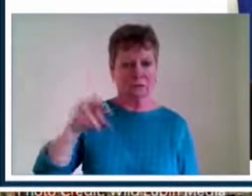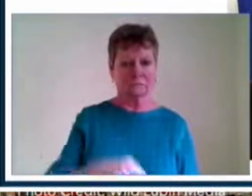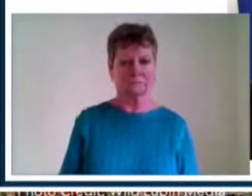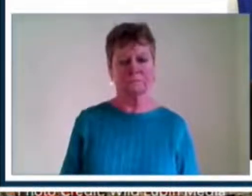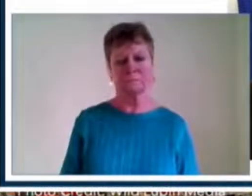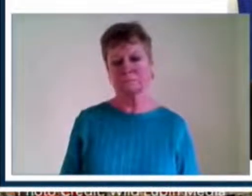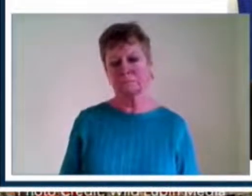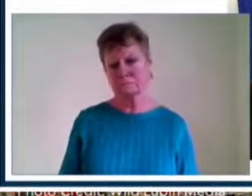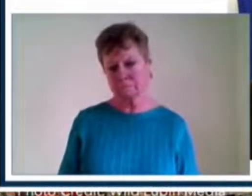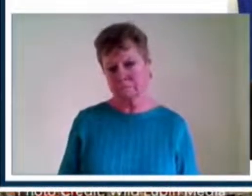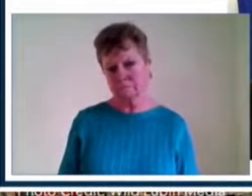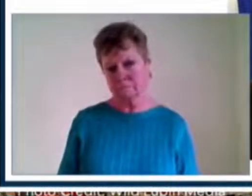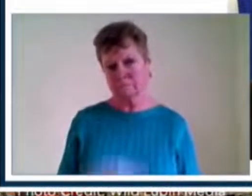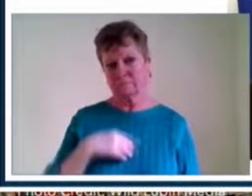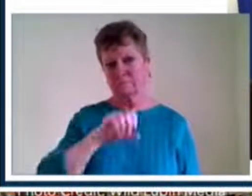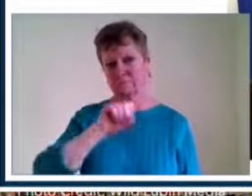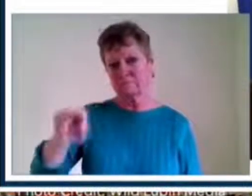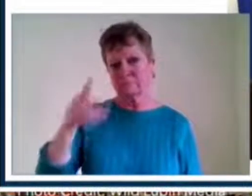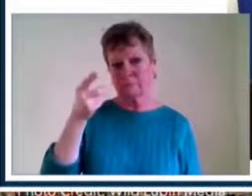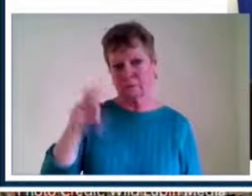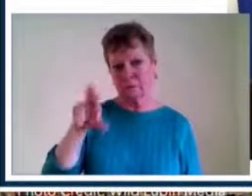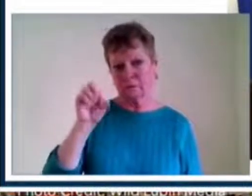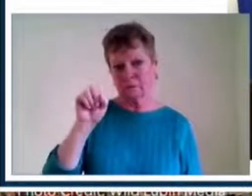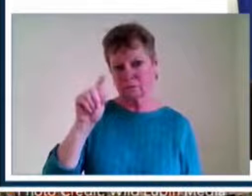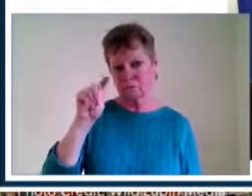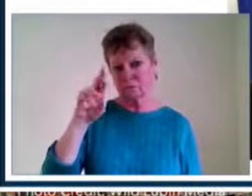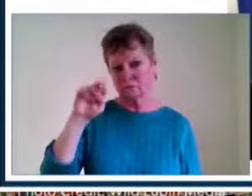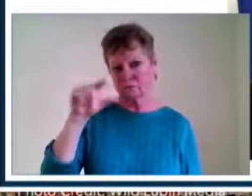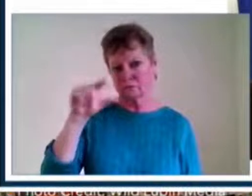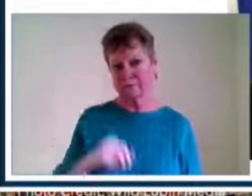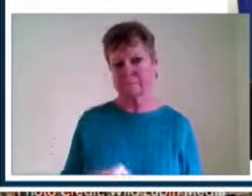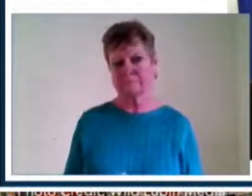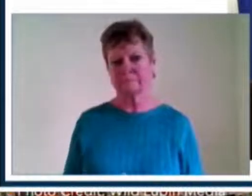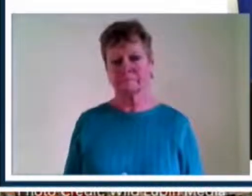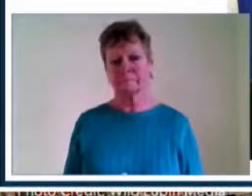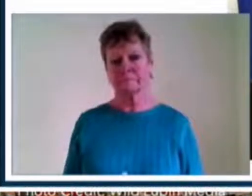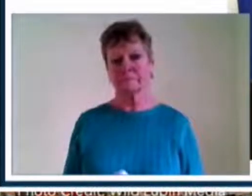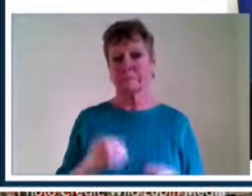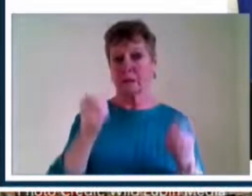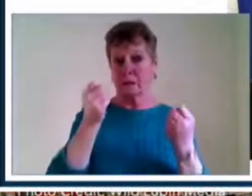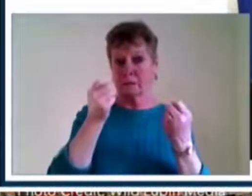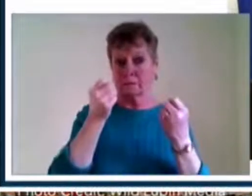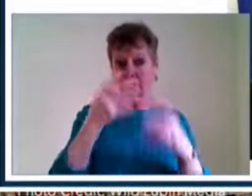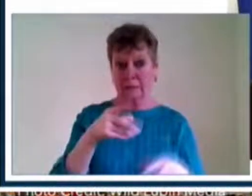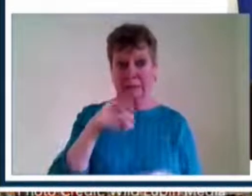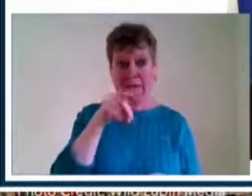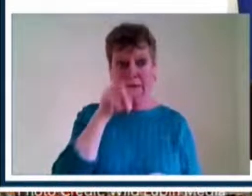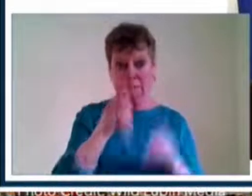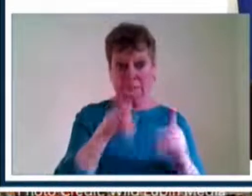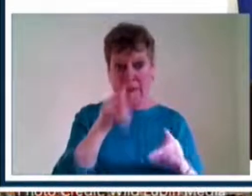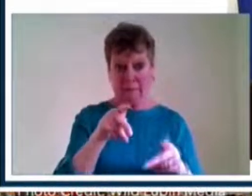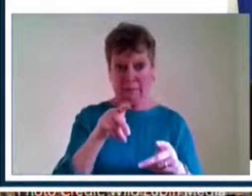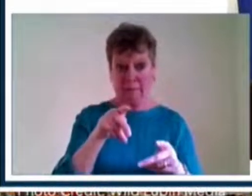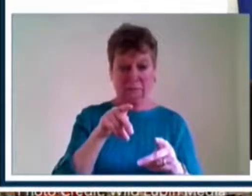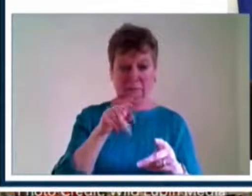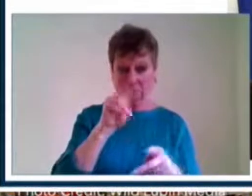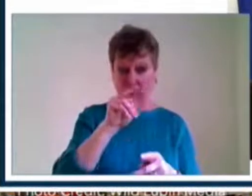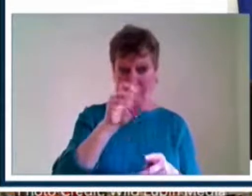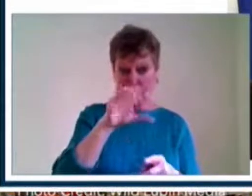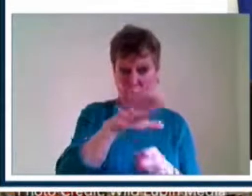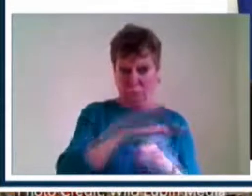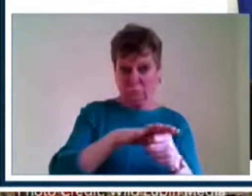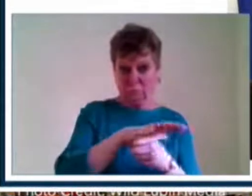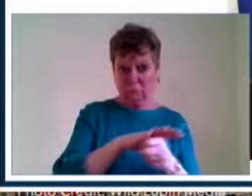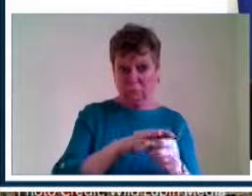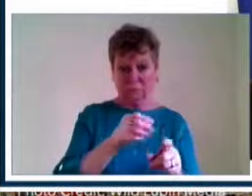Hi. Question for Dr. Strang. Now that so many more Nova Scotians have had COVID, what should they do when they are in